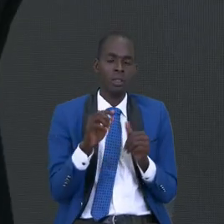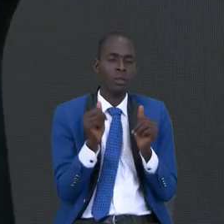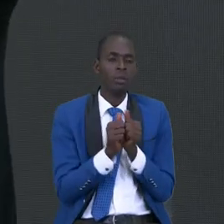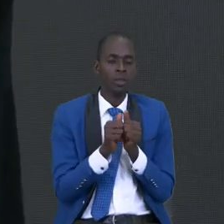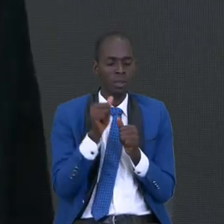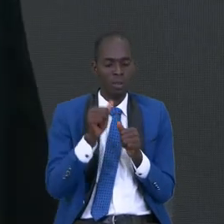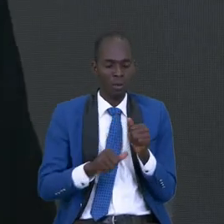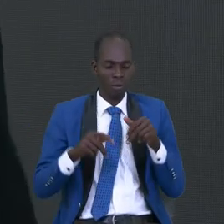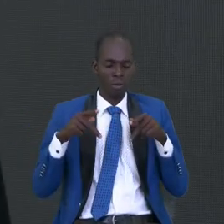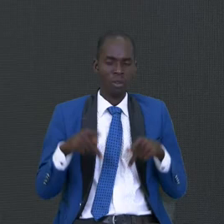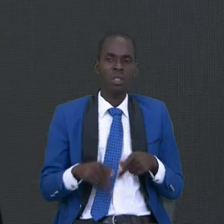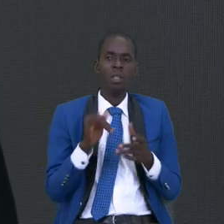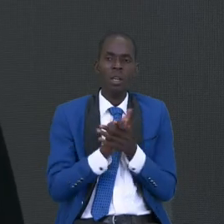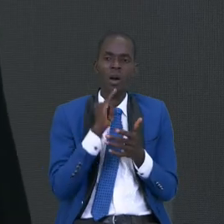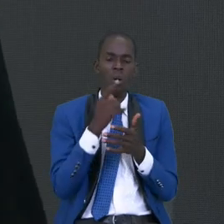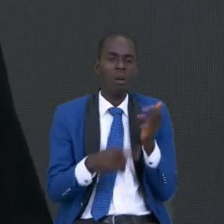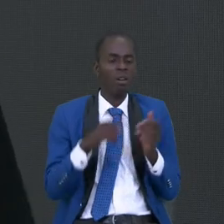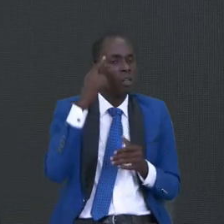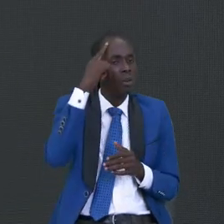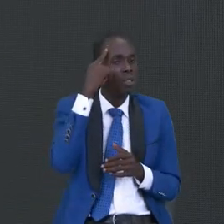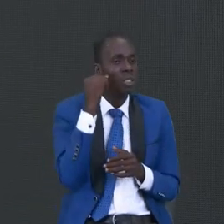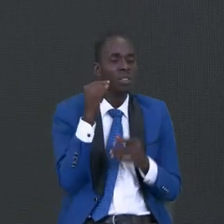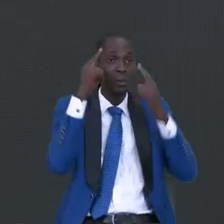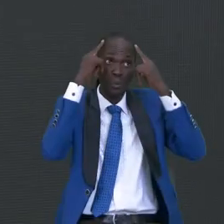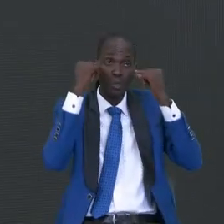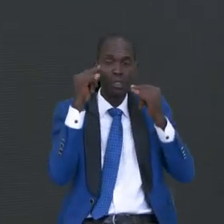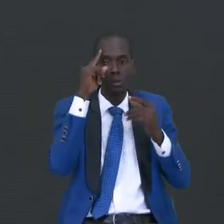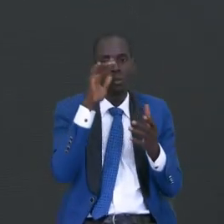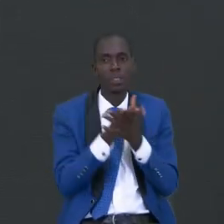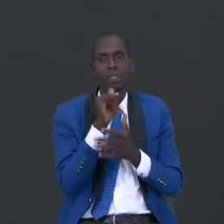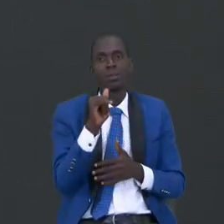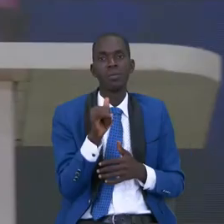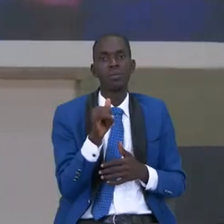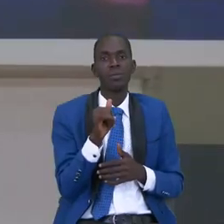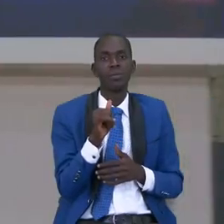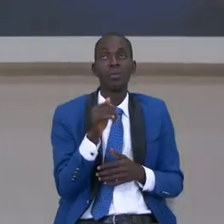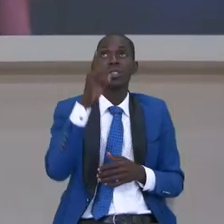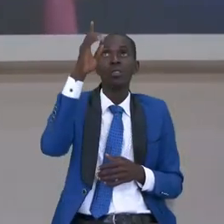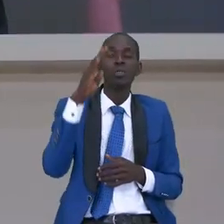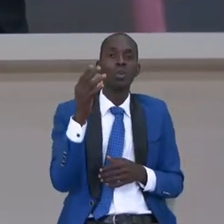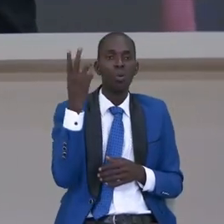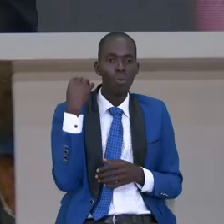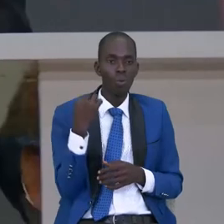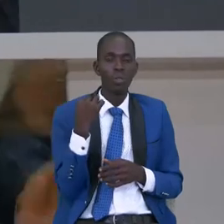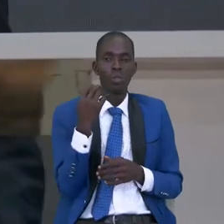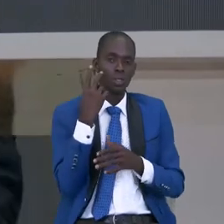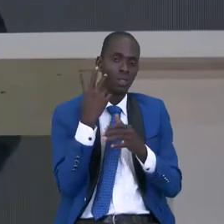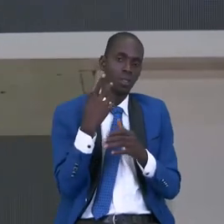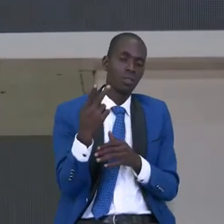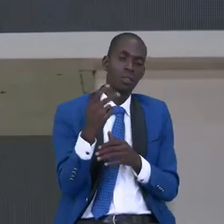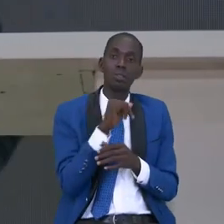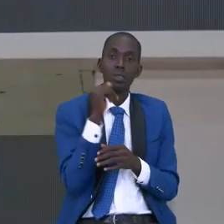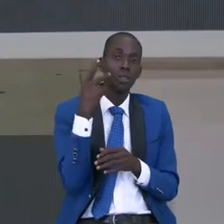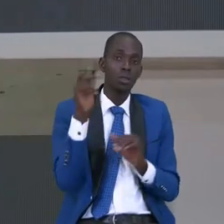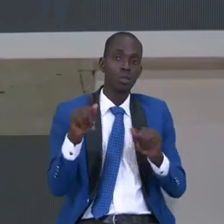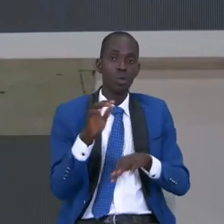with every person. That's what Moses believed. God was invisible unto him as he's